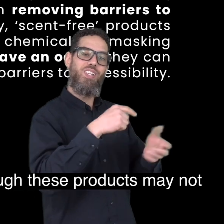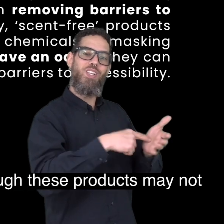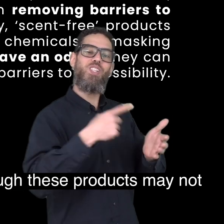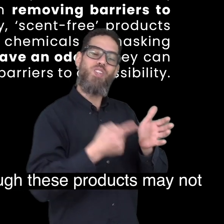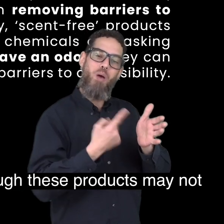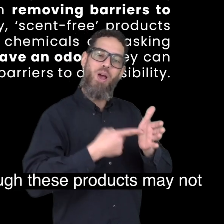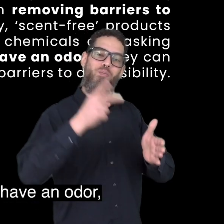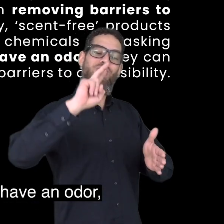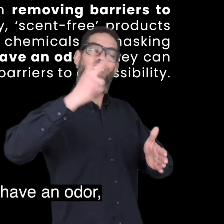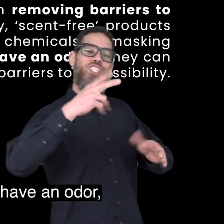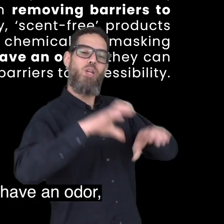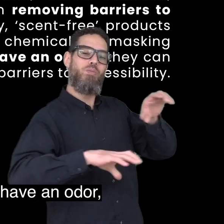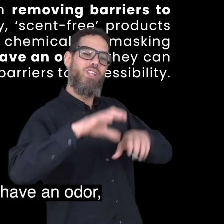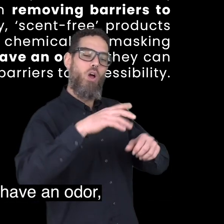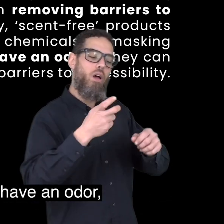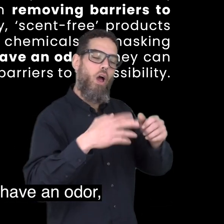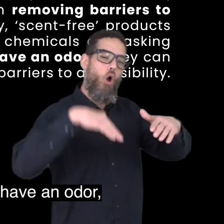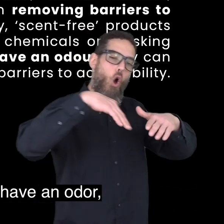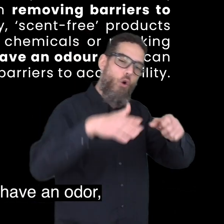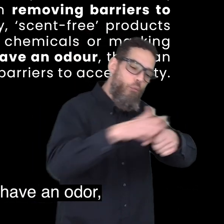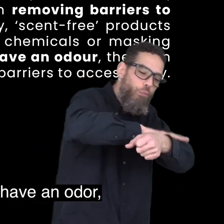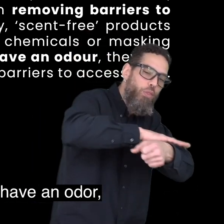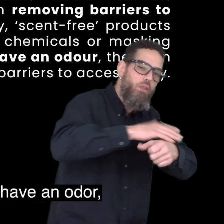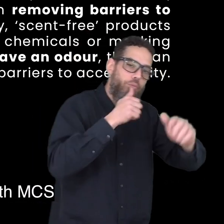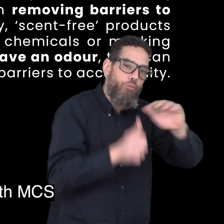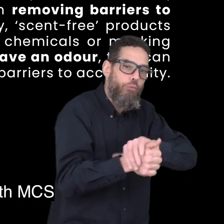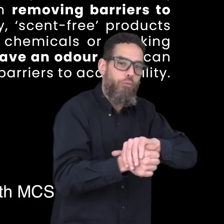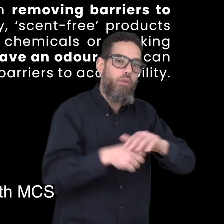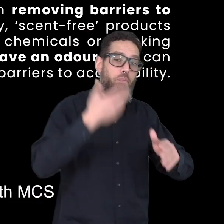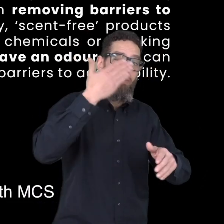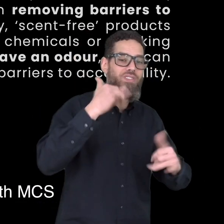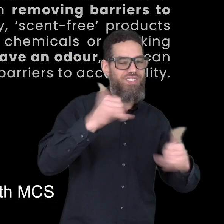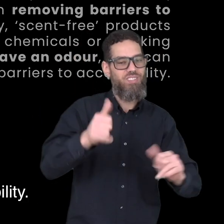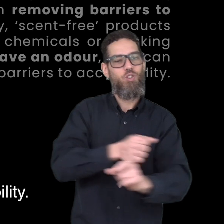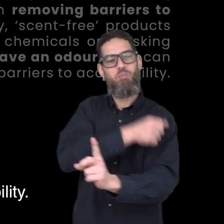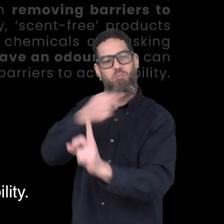trigger symptoms for people with MCS, and are therefore barriers to accessibility.